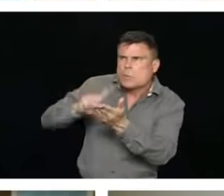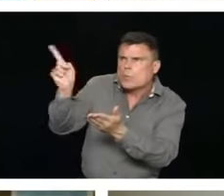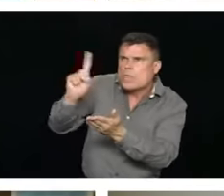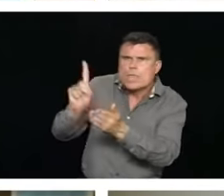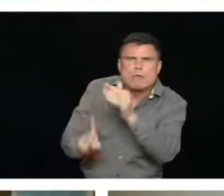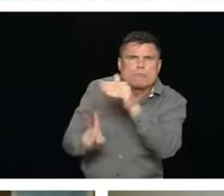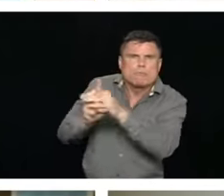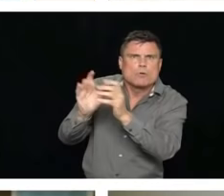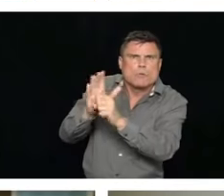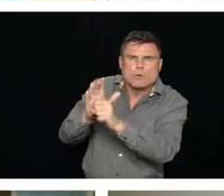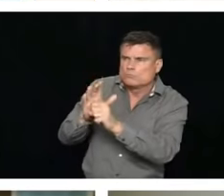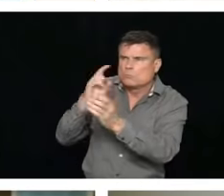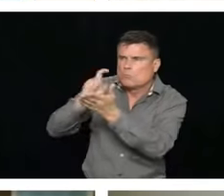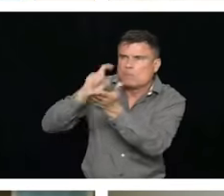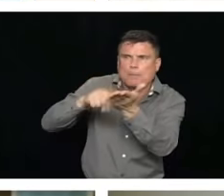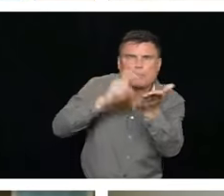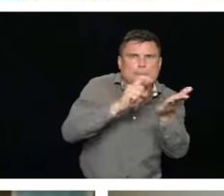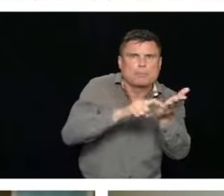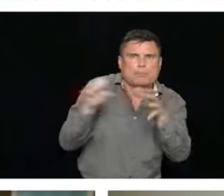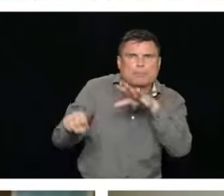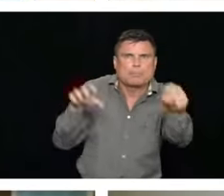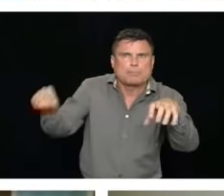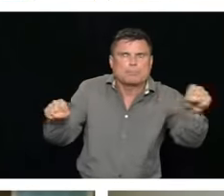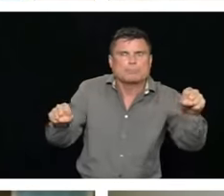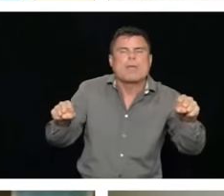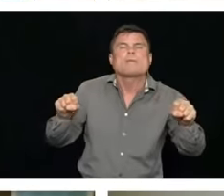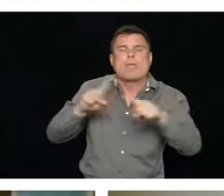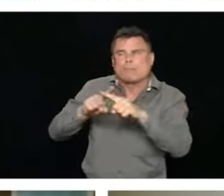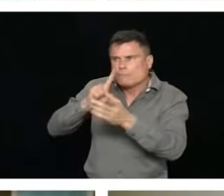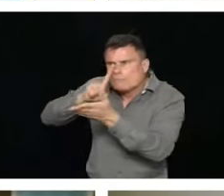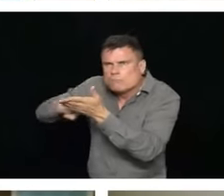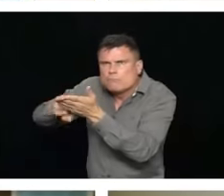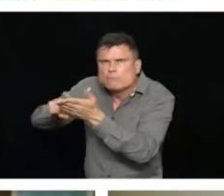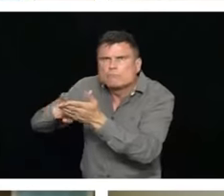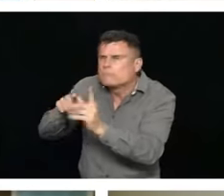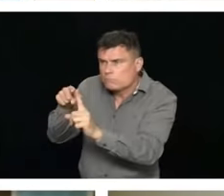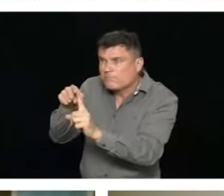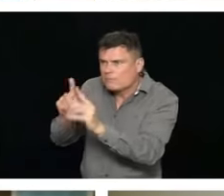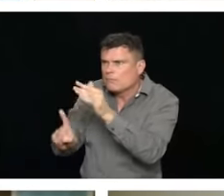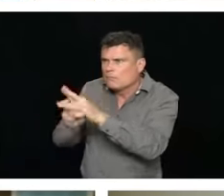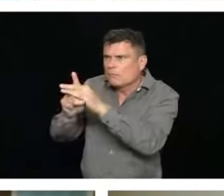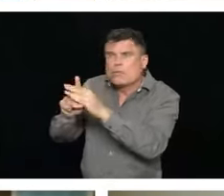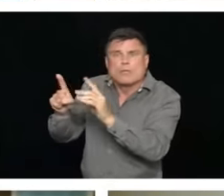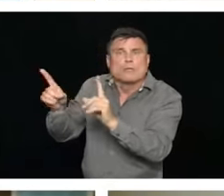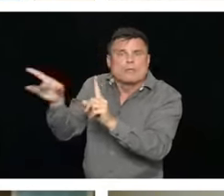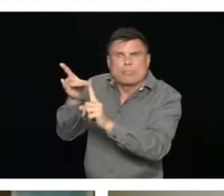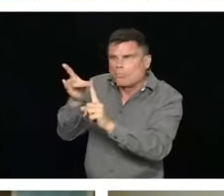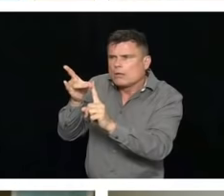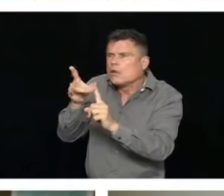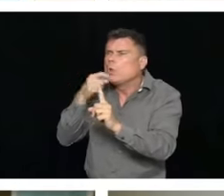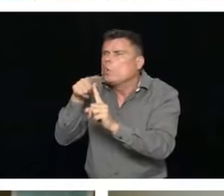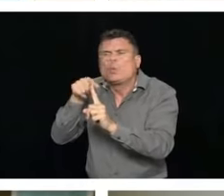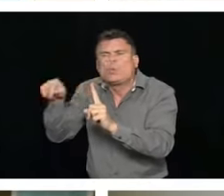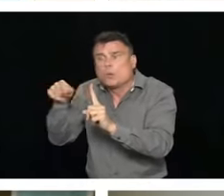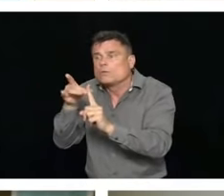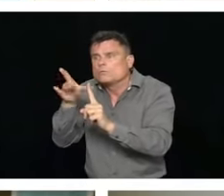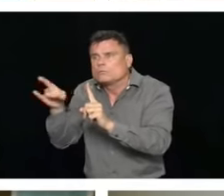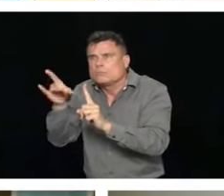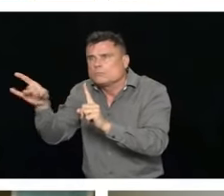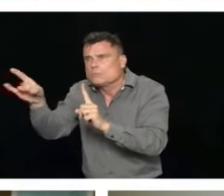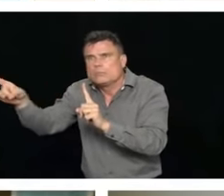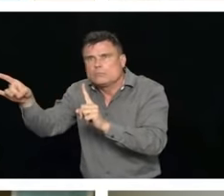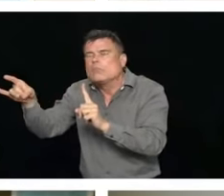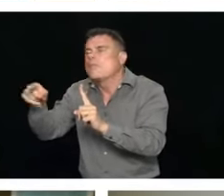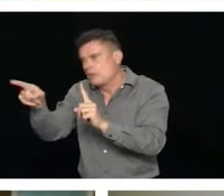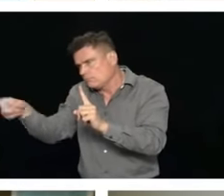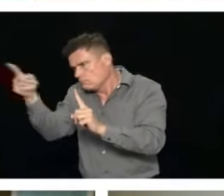and either be tested if they're showing symptoms or isolate at home. We